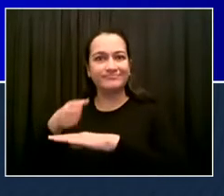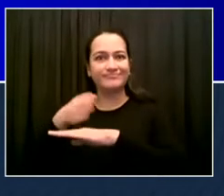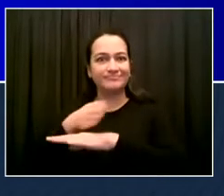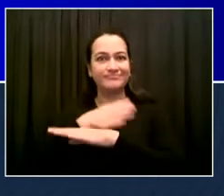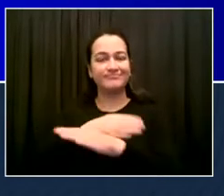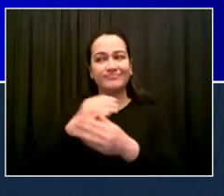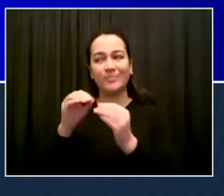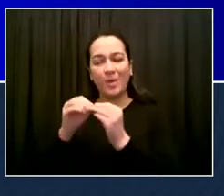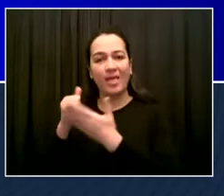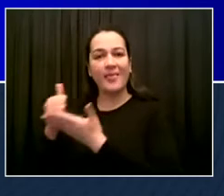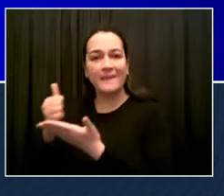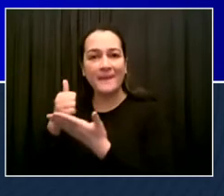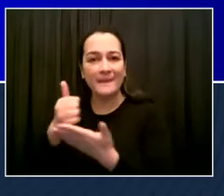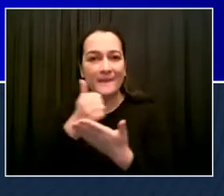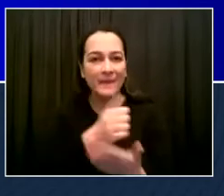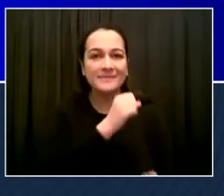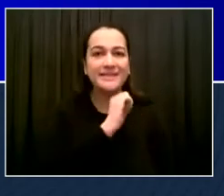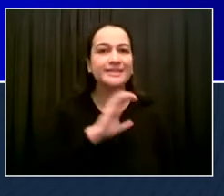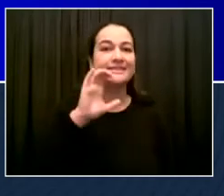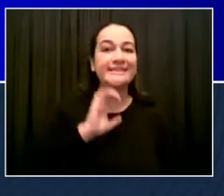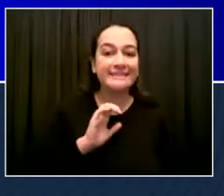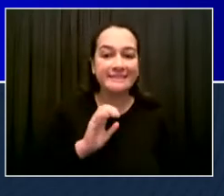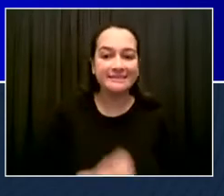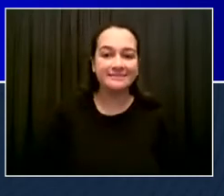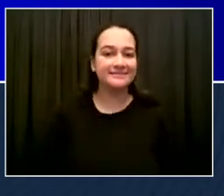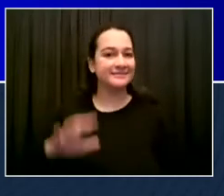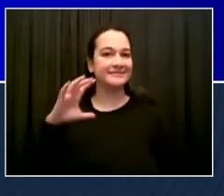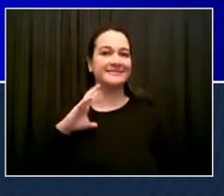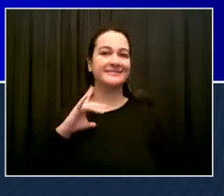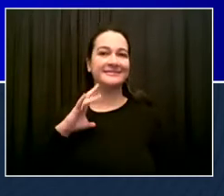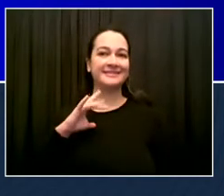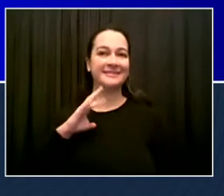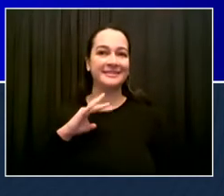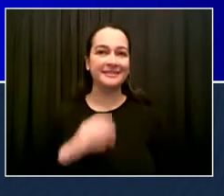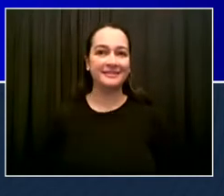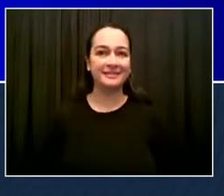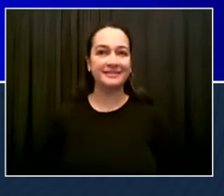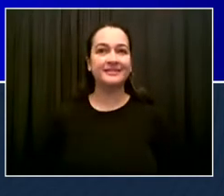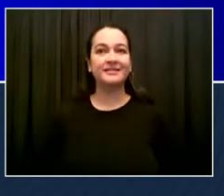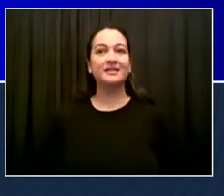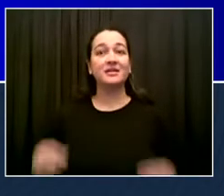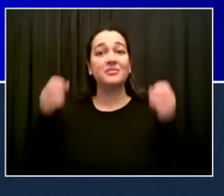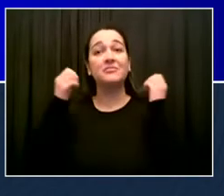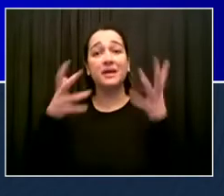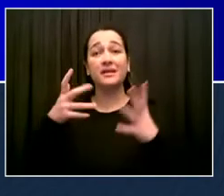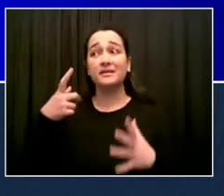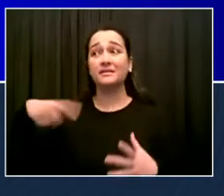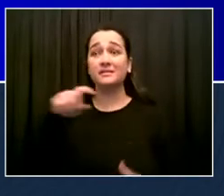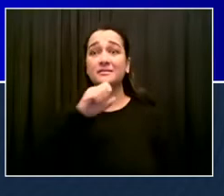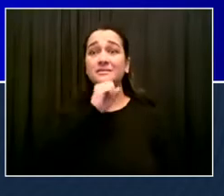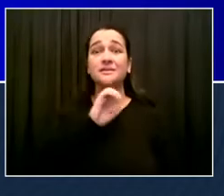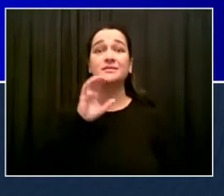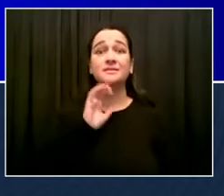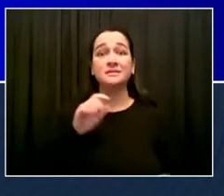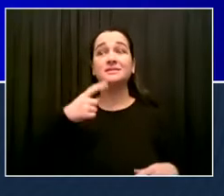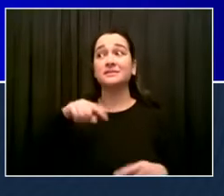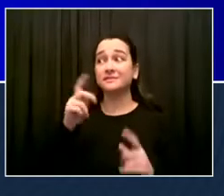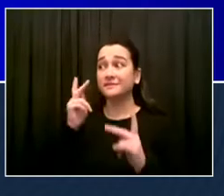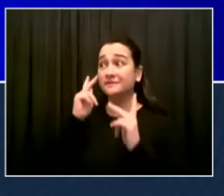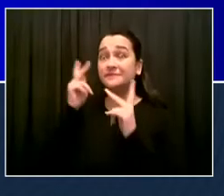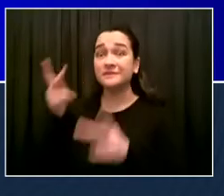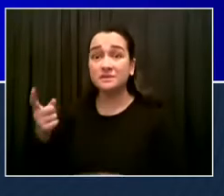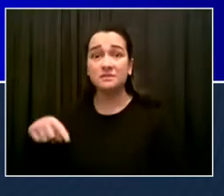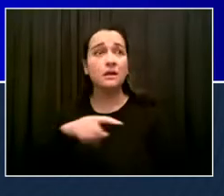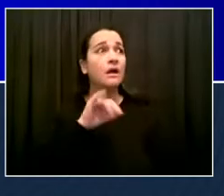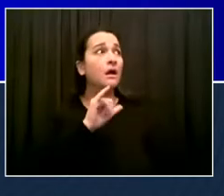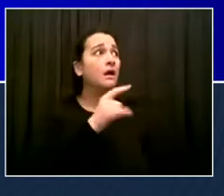gratitude that seniors and other homebound folks felt that someone remembered them, someone cared about them, and went out of their way